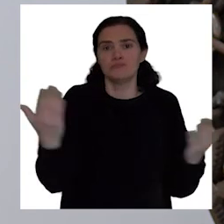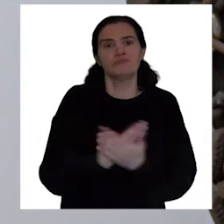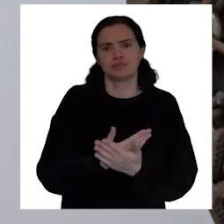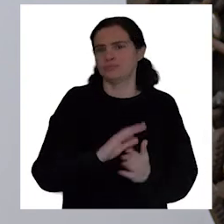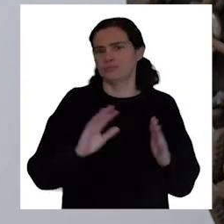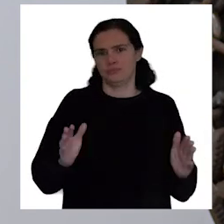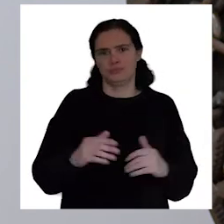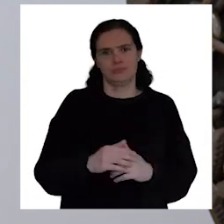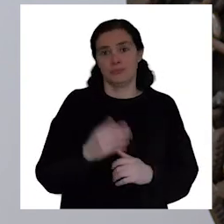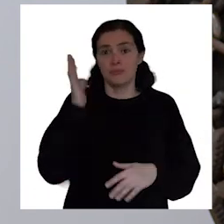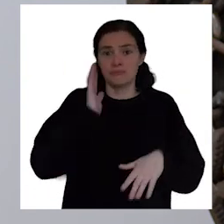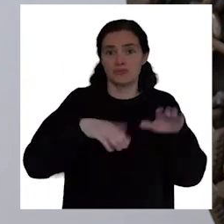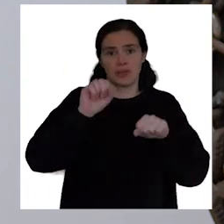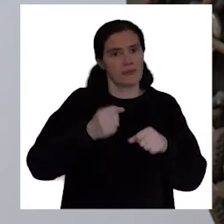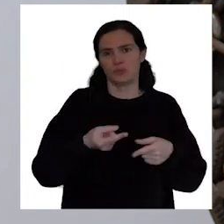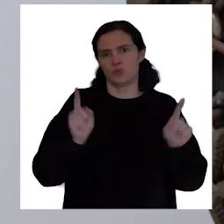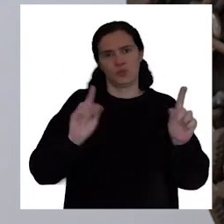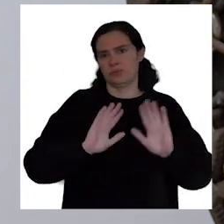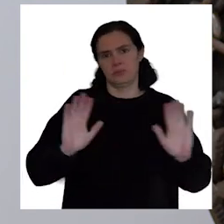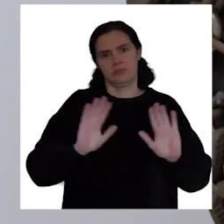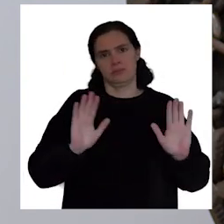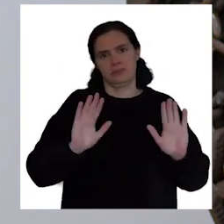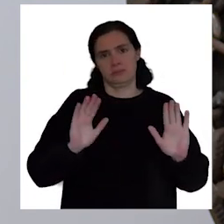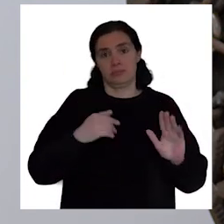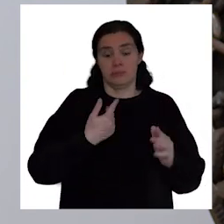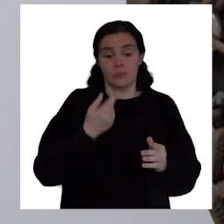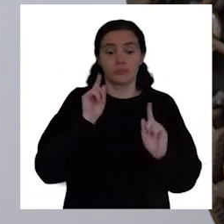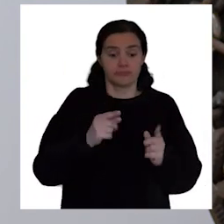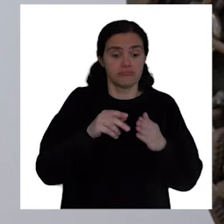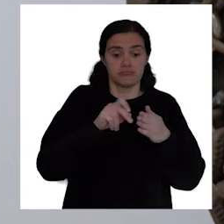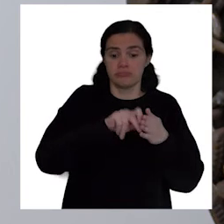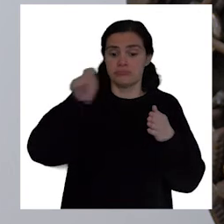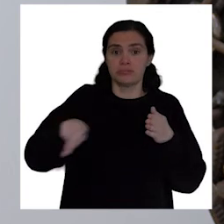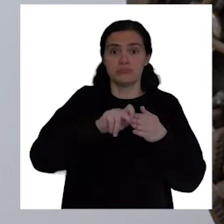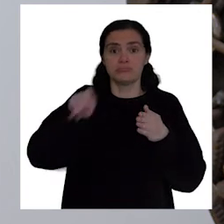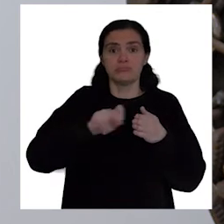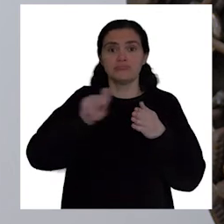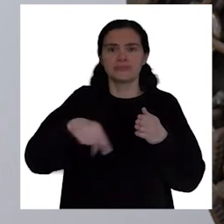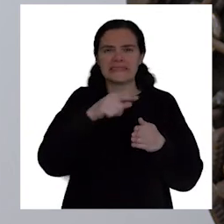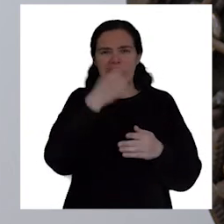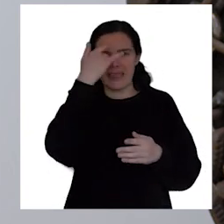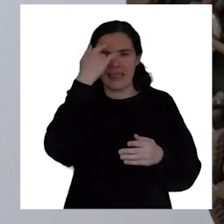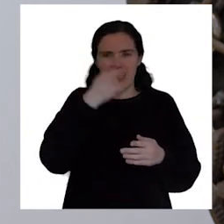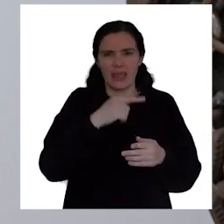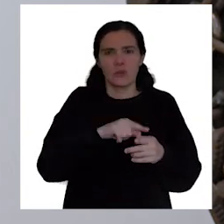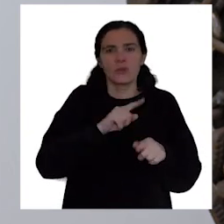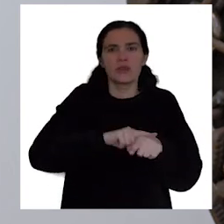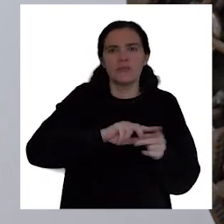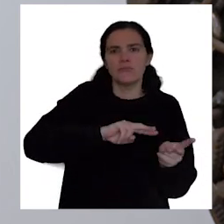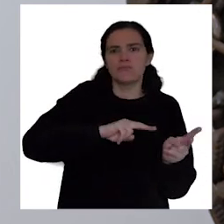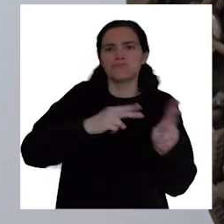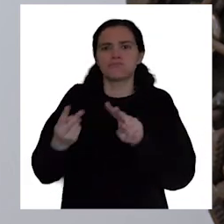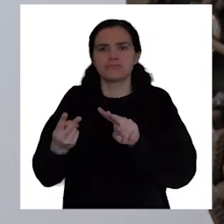die than being slave, and they jumped the boat. And this idea of the middle passage